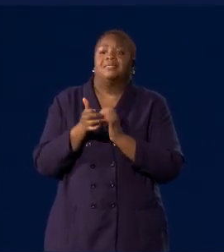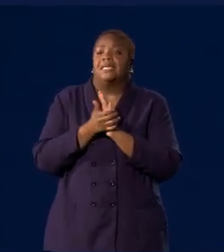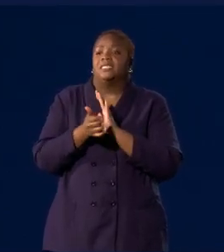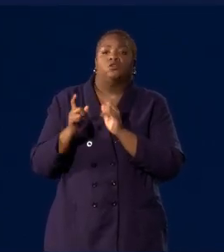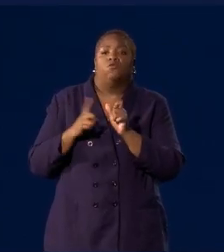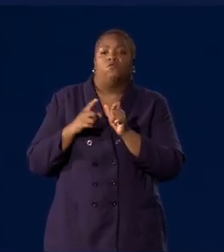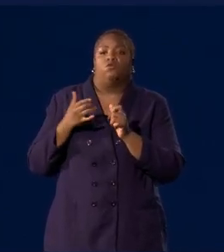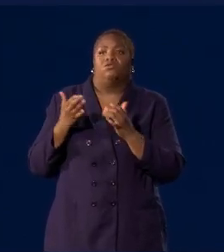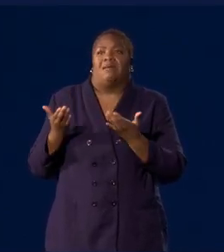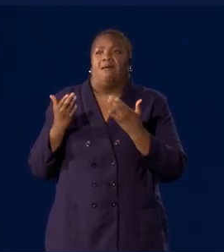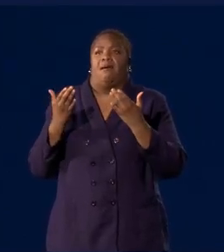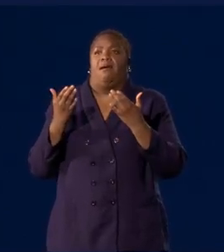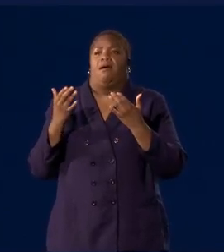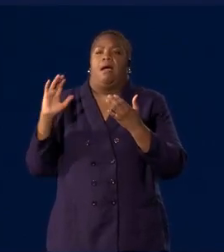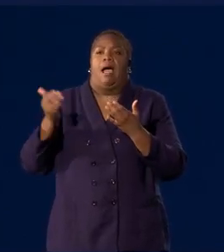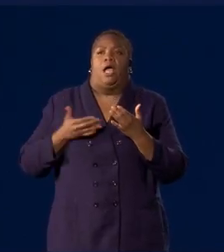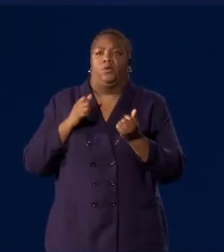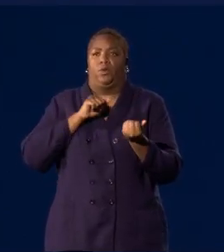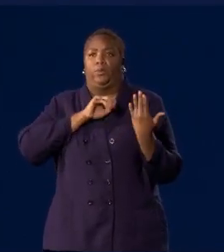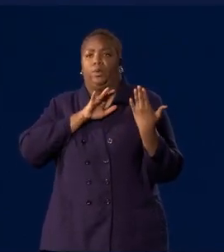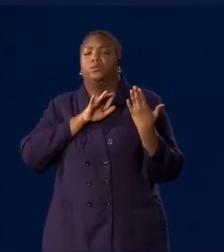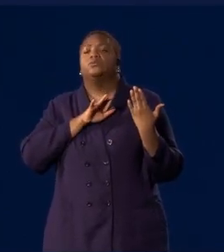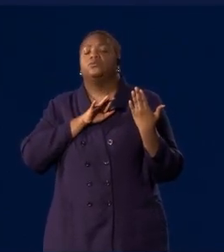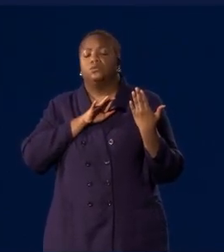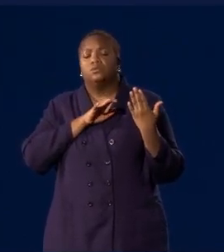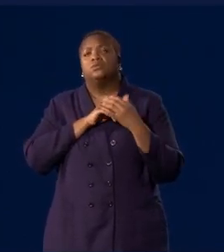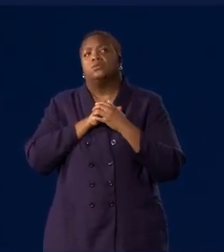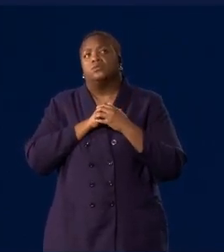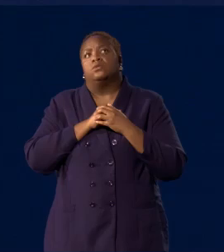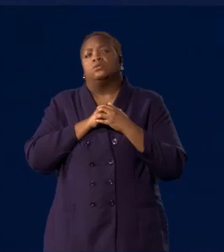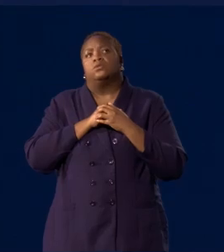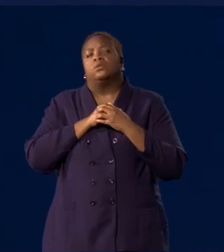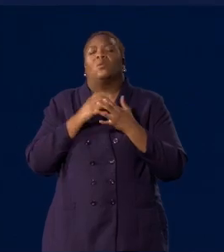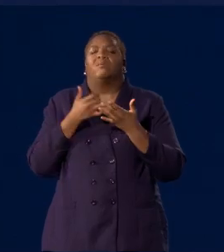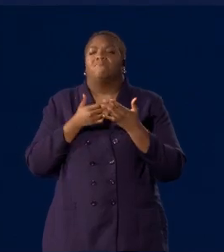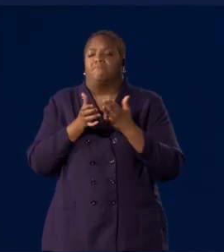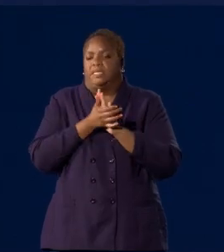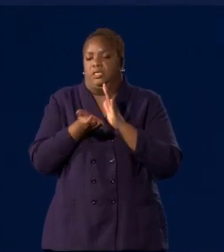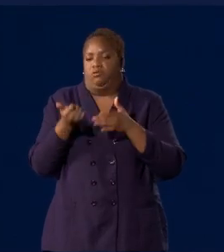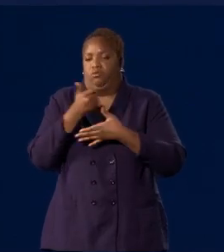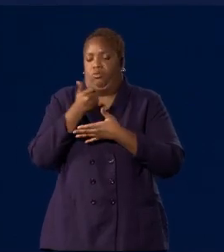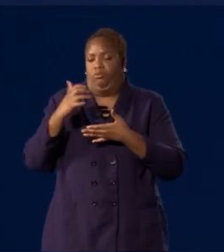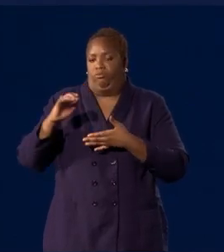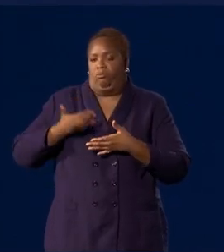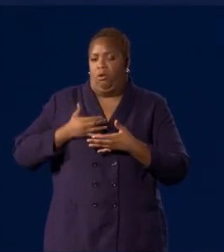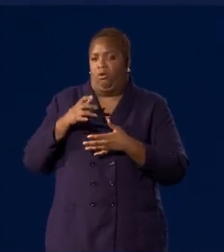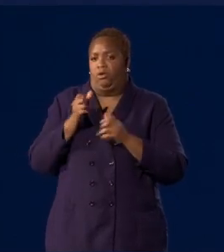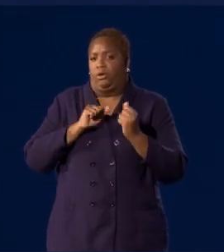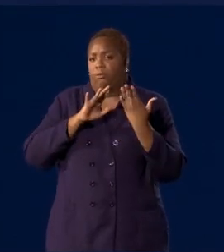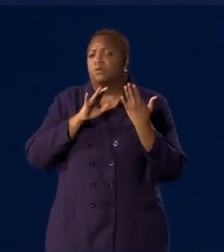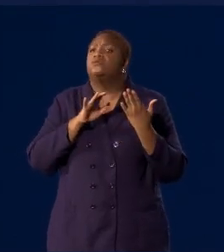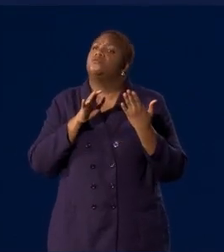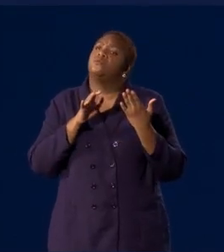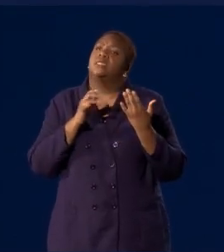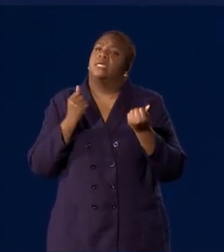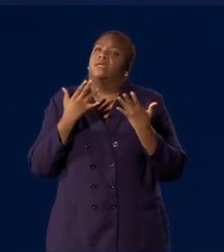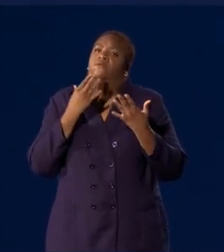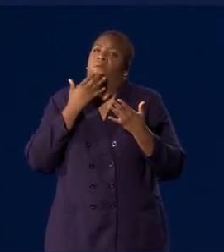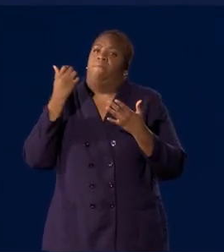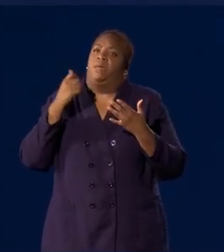approach. All these things can help you make or give you a better chance of attracting talent